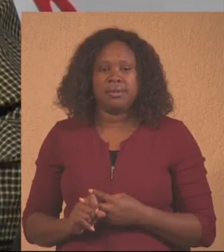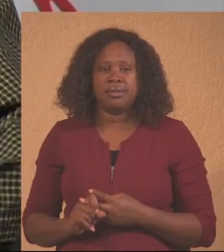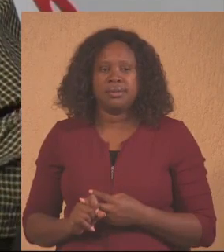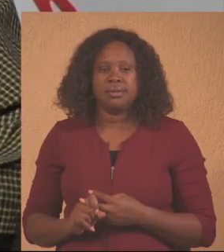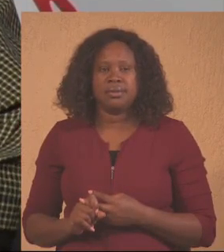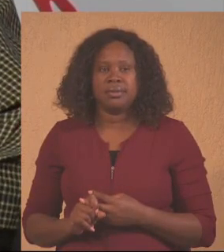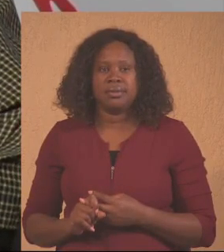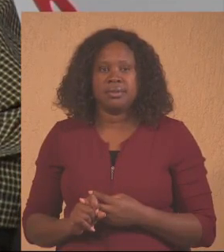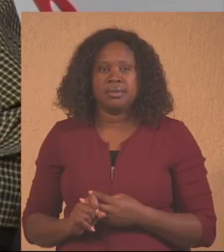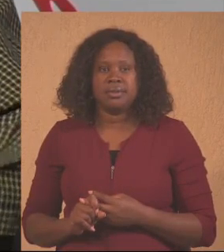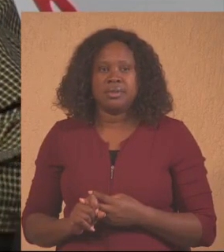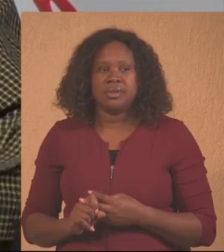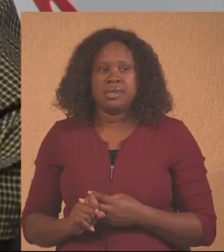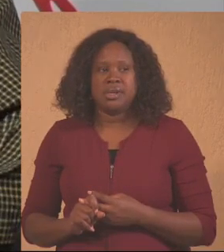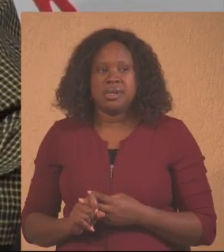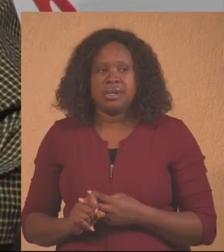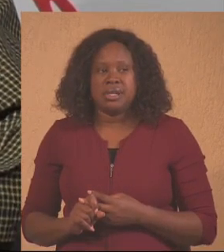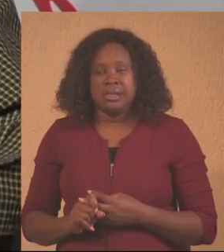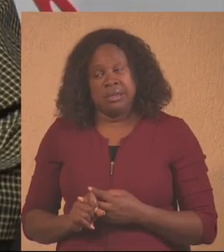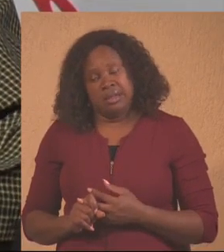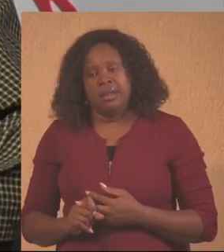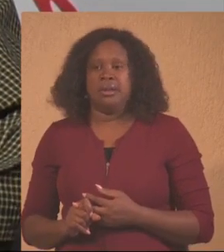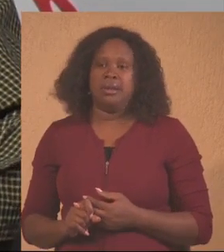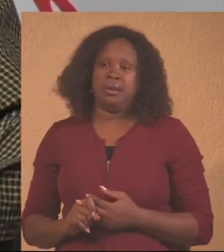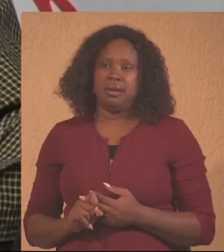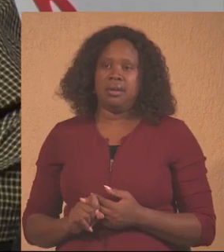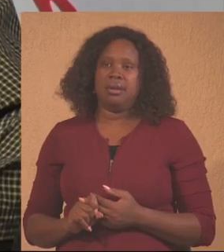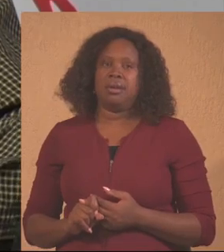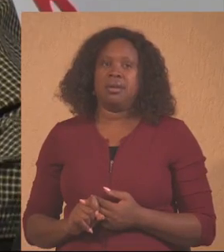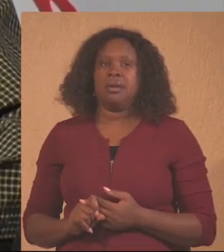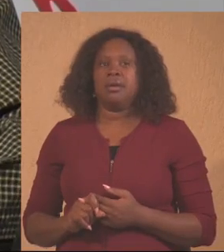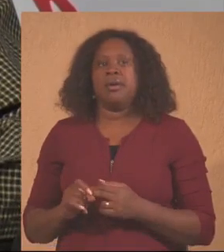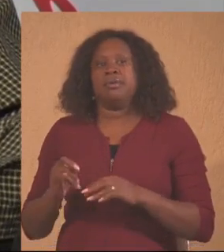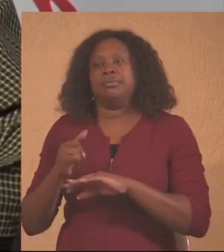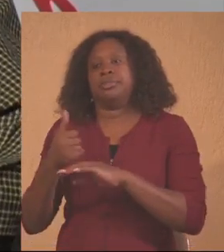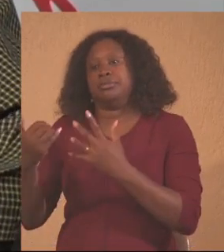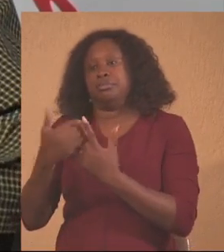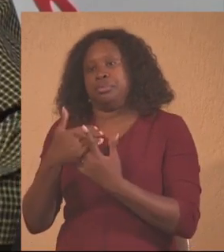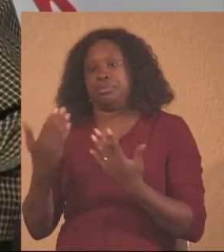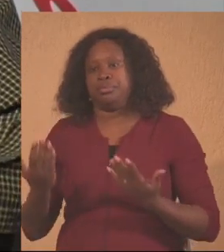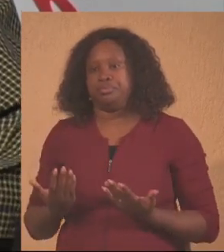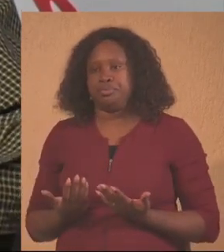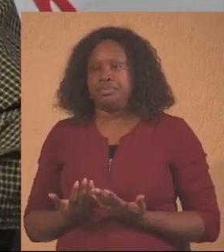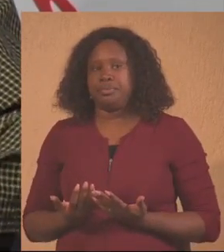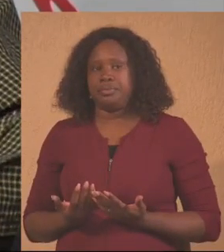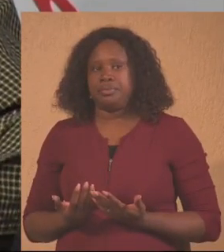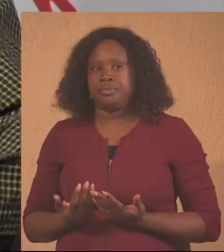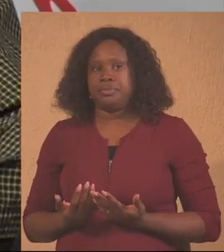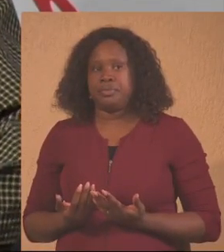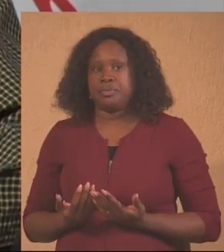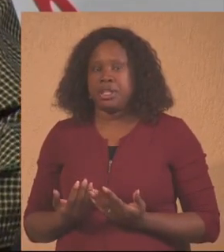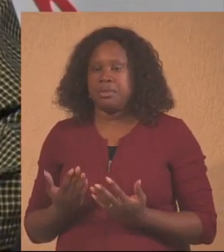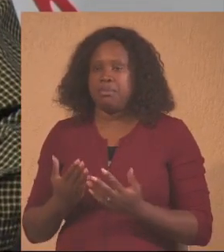For example, because we should look at this. Points of entries are ground